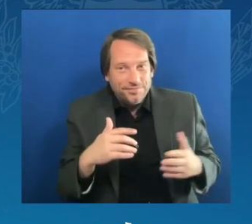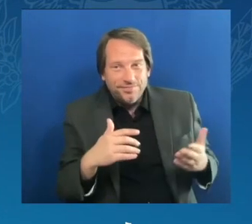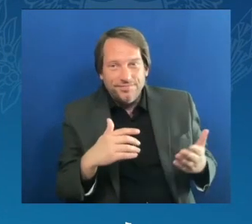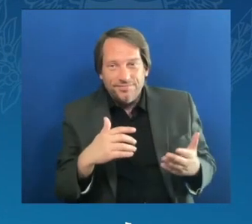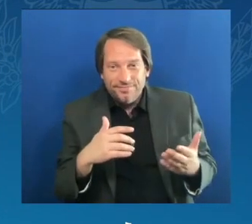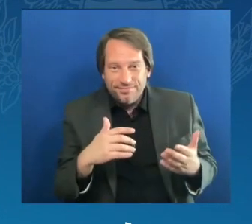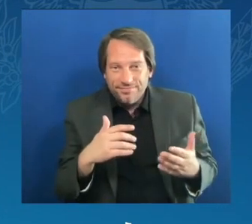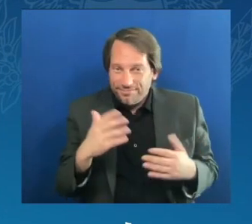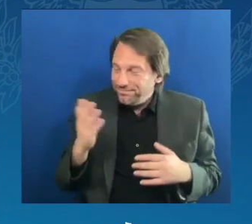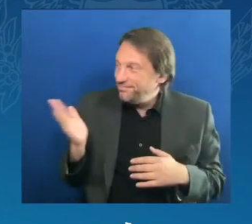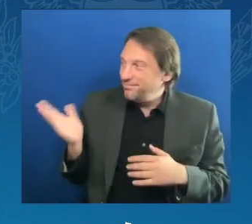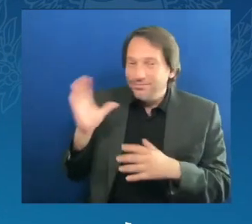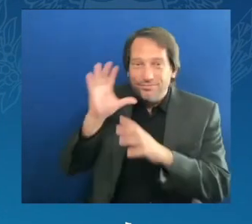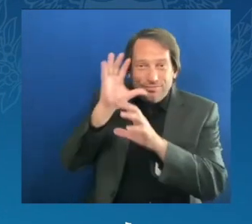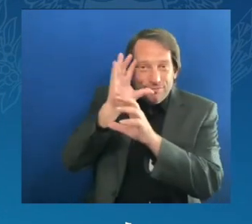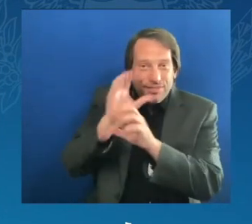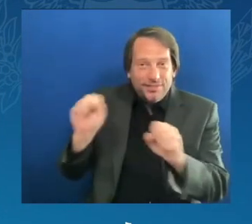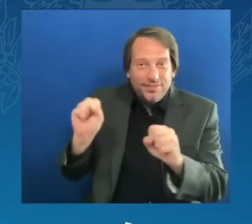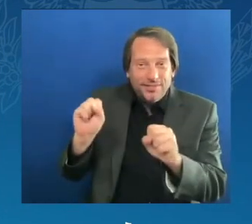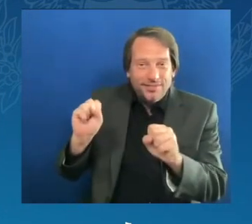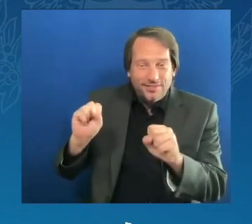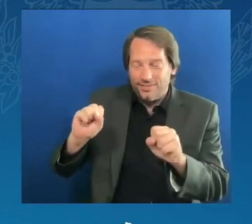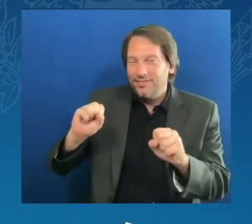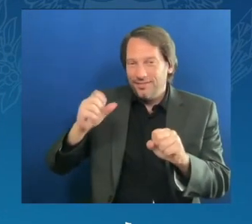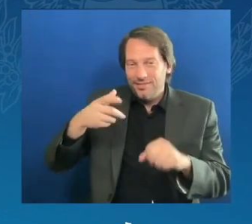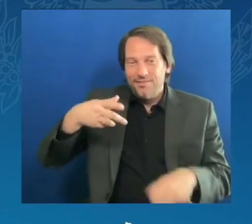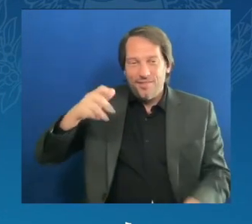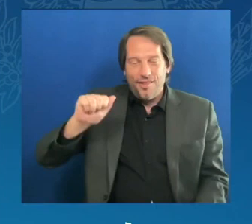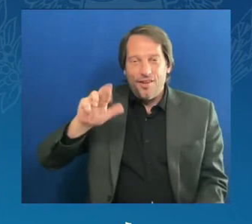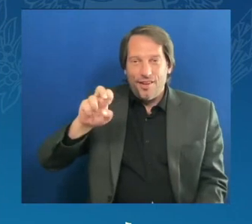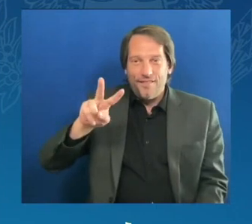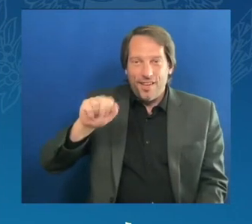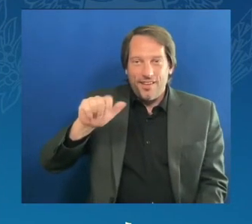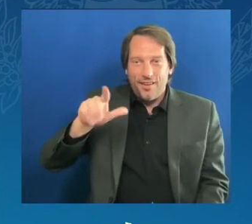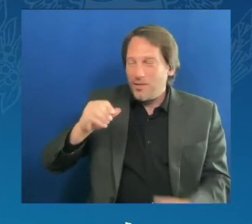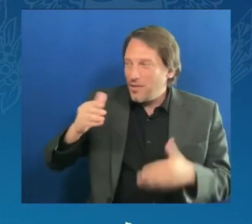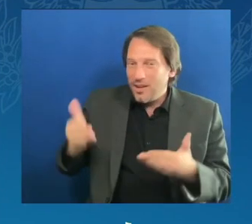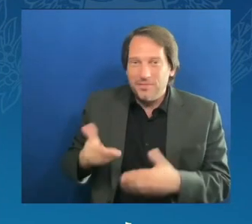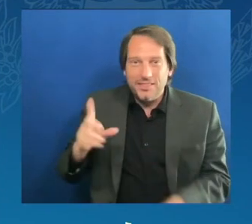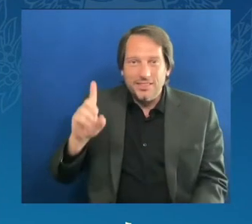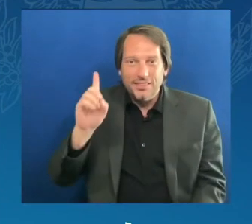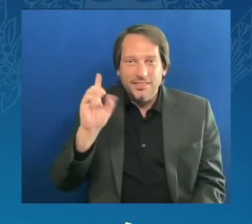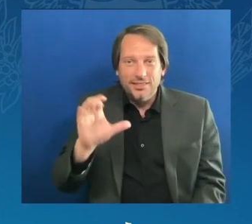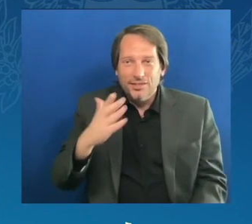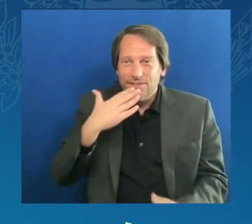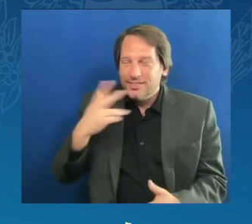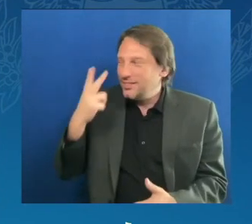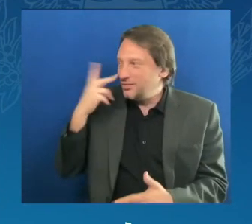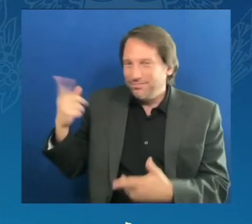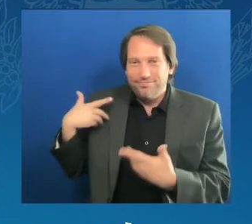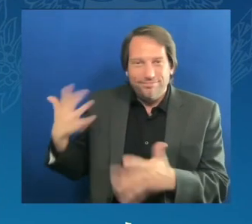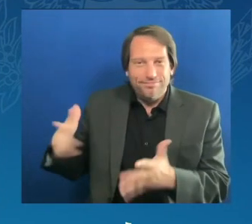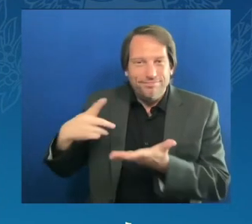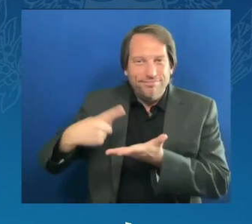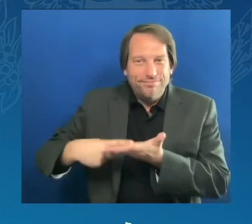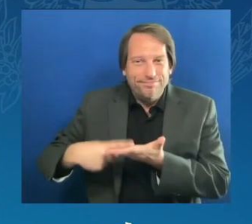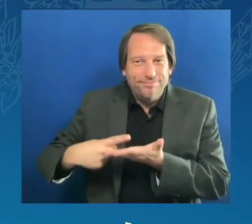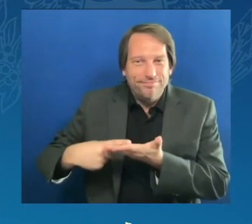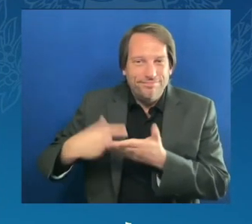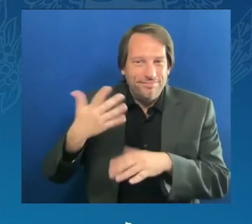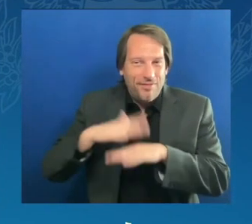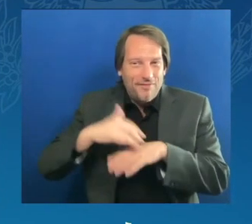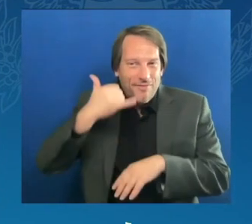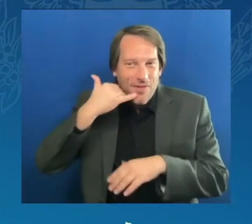see you after we have talked on the phone, but it was my pleasure to congratulate you by telephone on your election